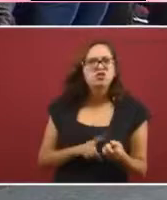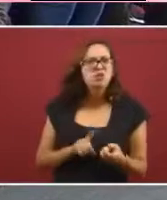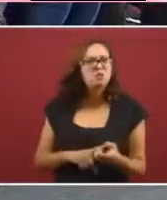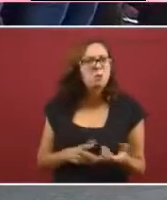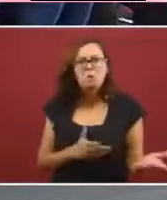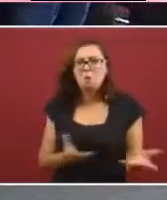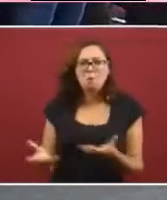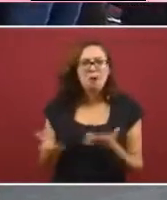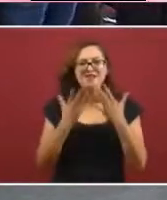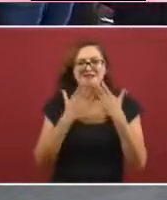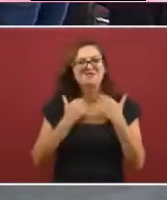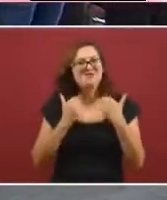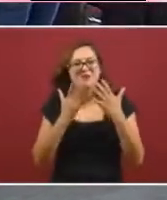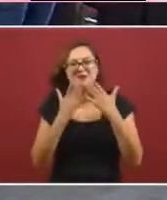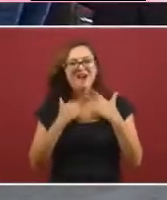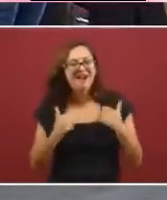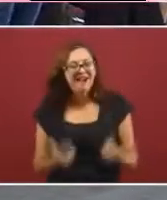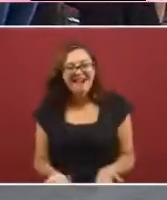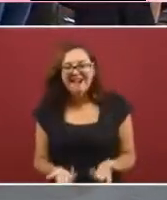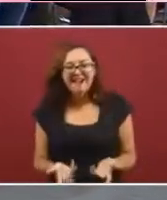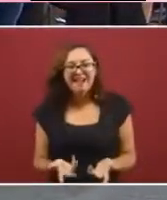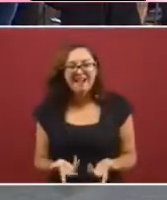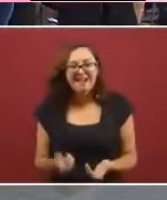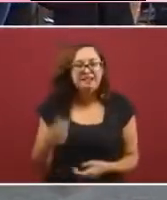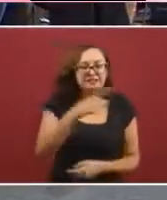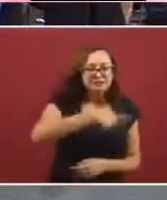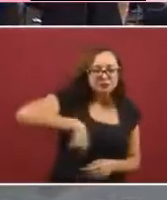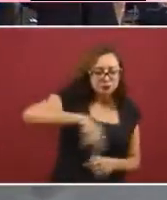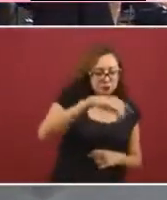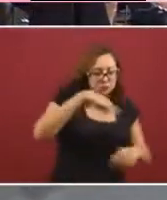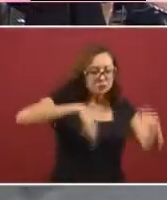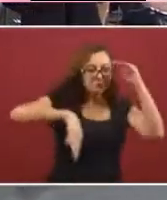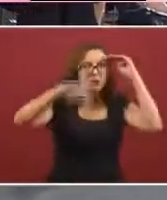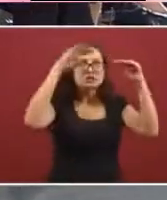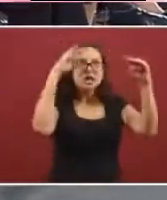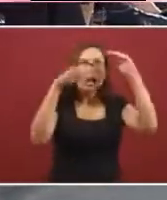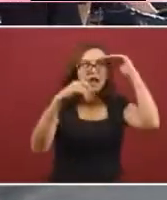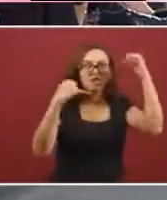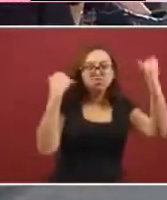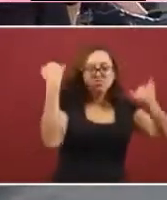So they created all these apparatuses.